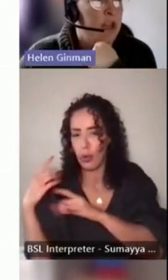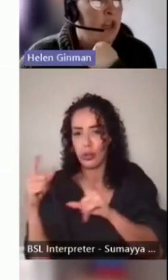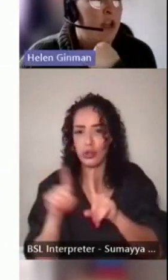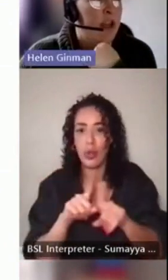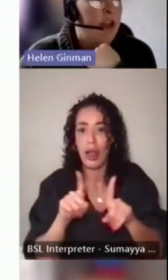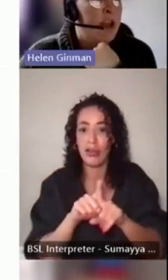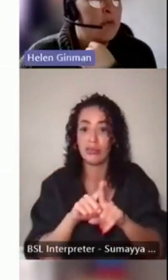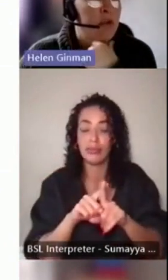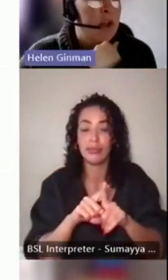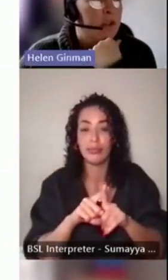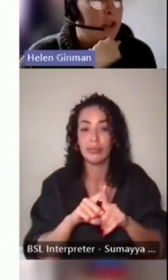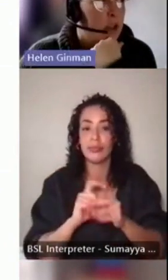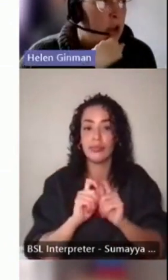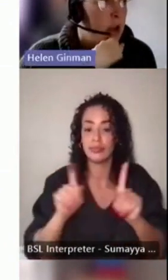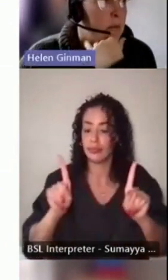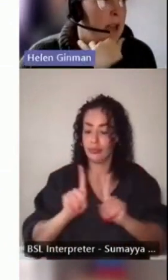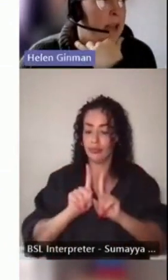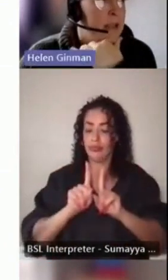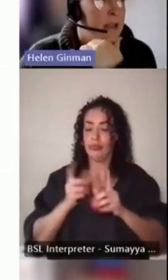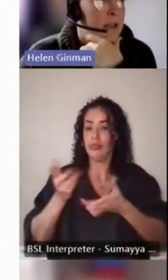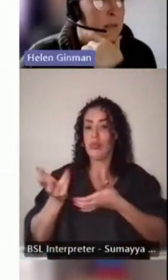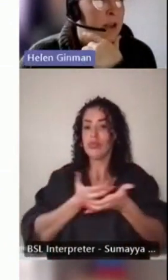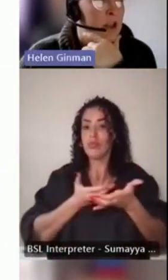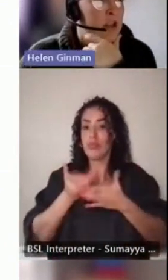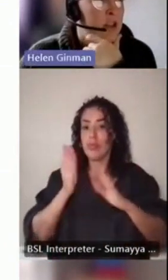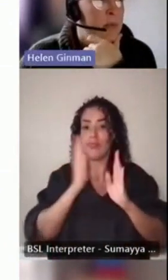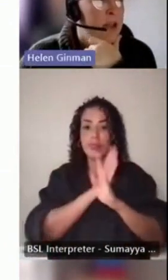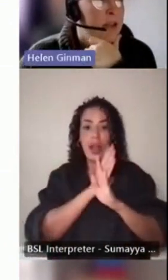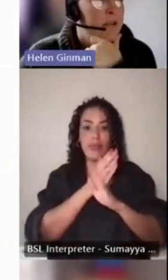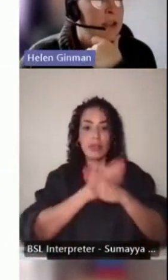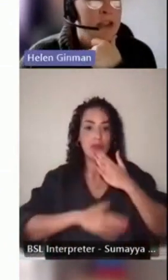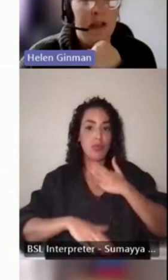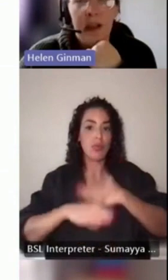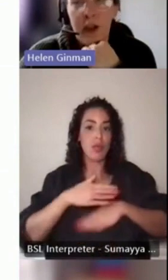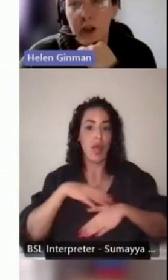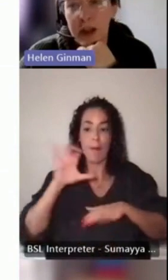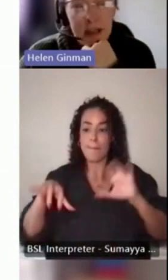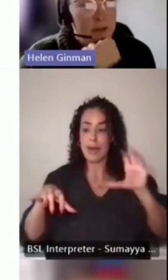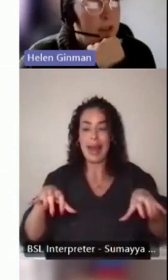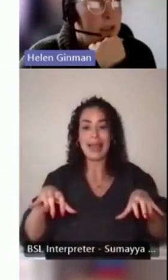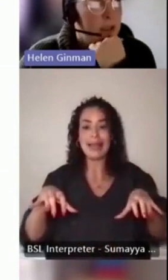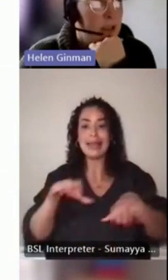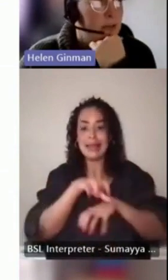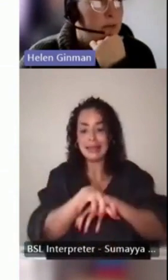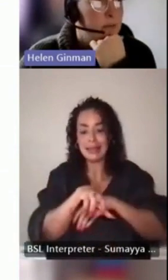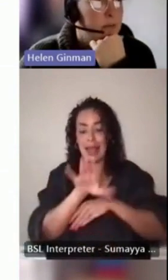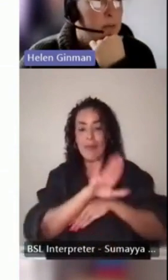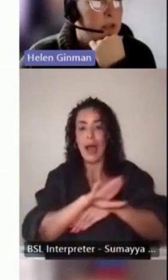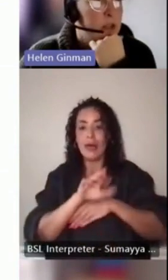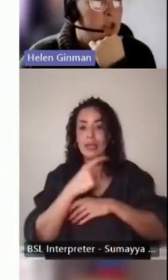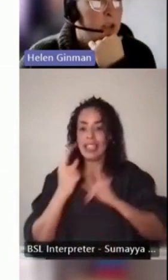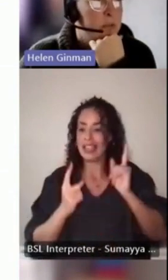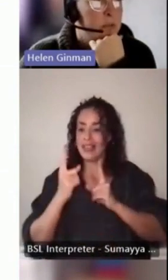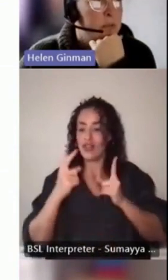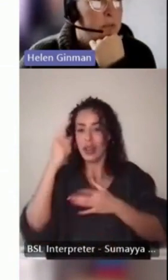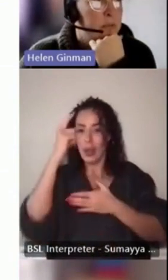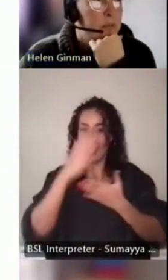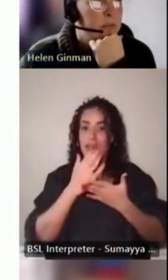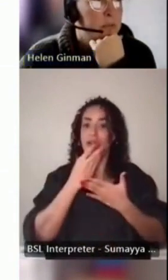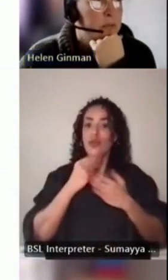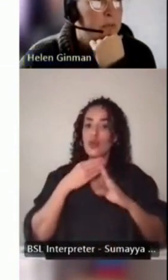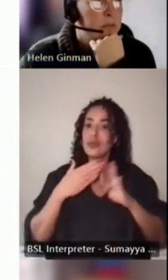Have a conversation in a private, calm place about each other's beliefs and use active listening to each